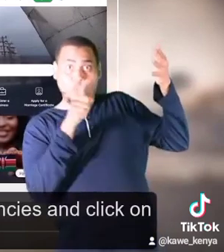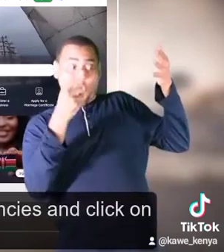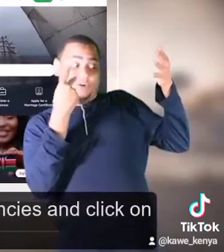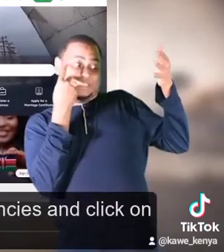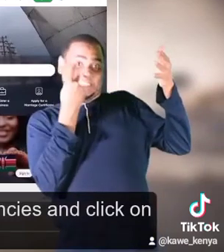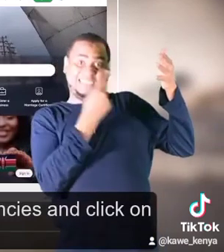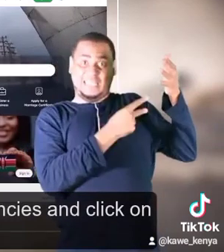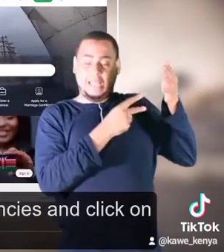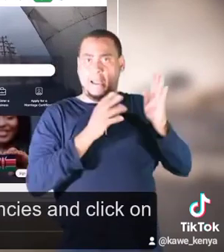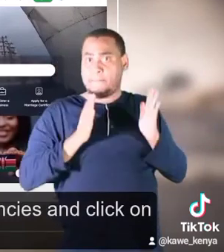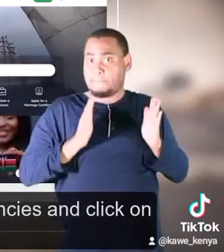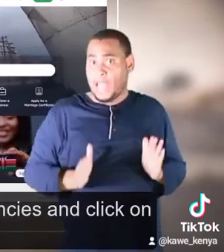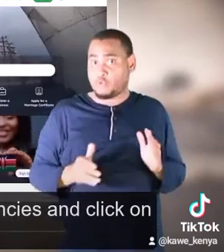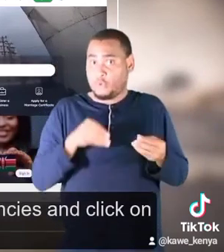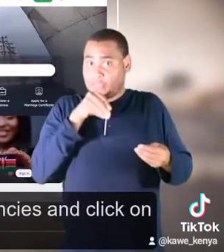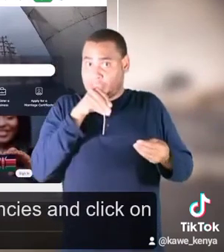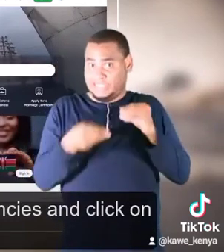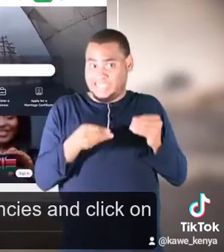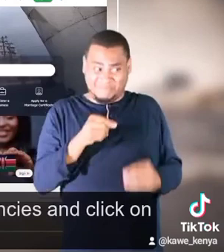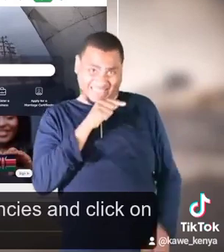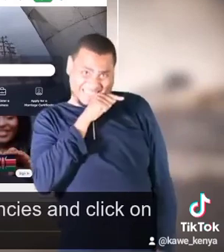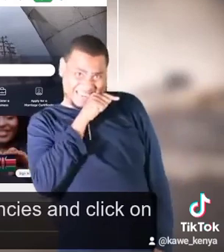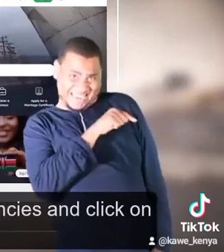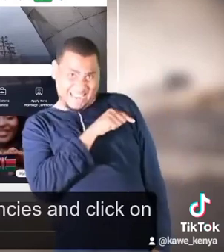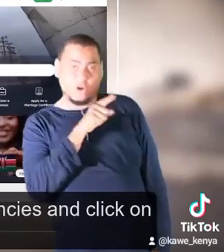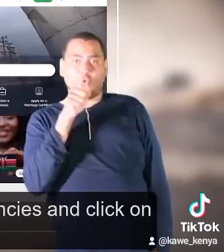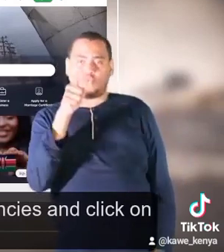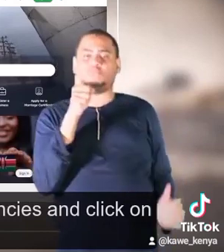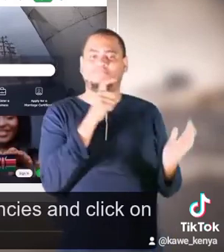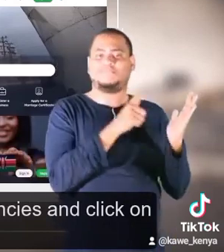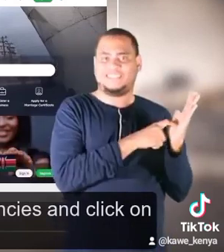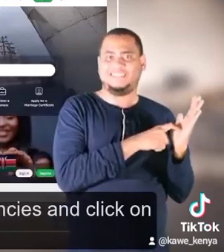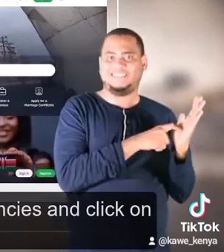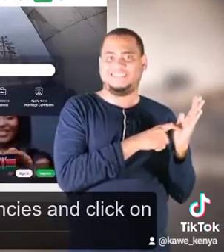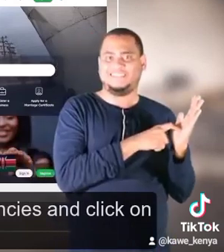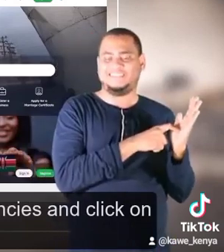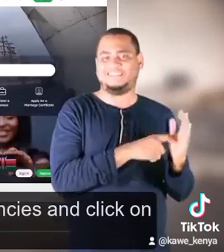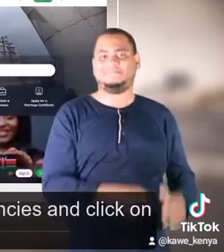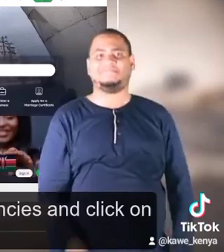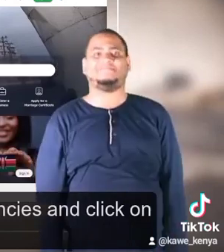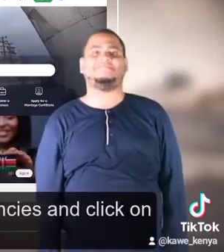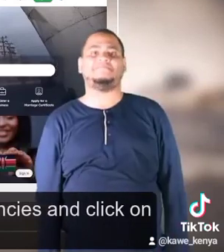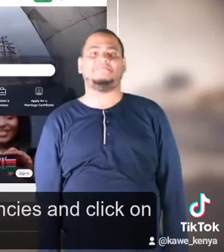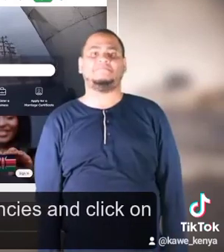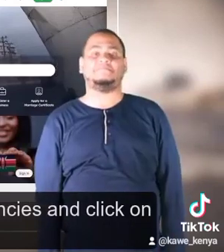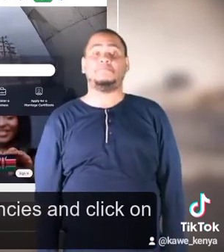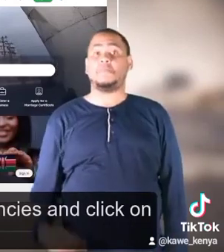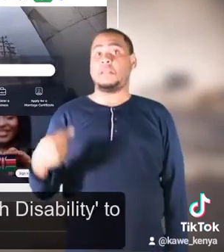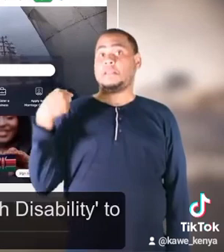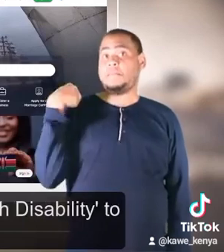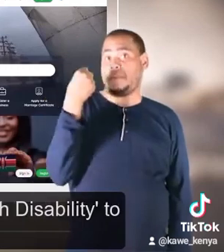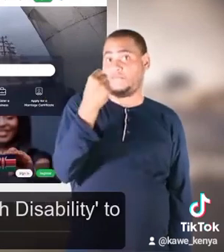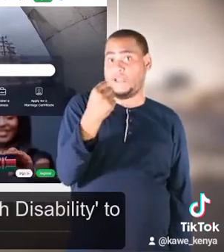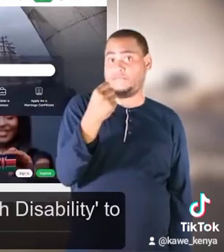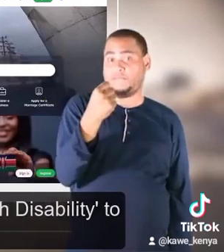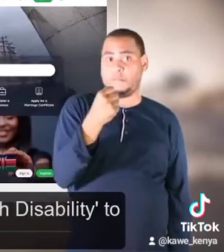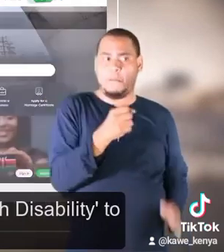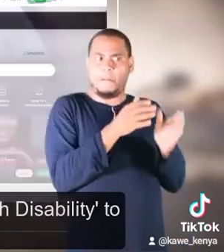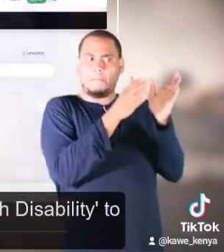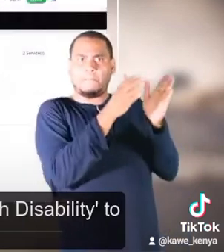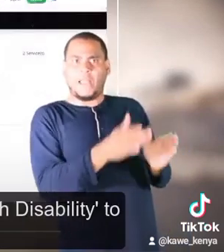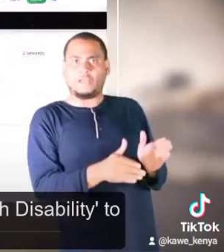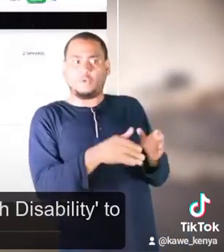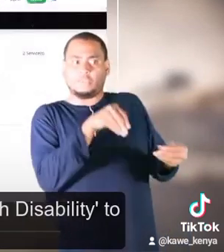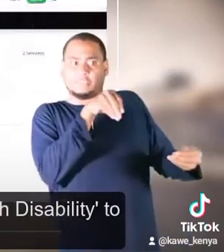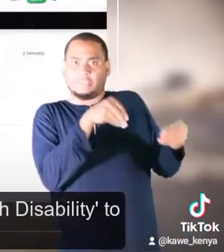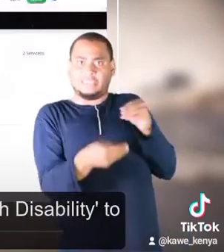Ncpwd under the listed agencies and click on it to access our services. 5.